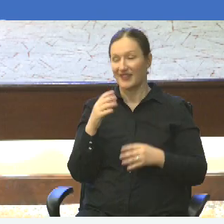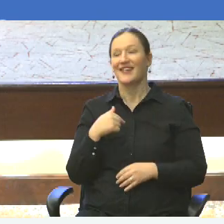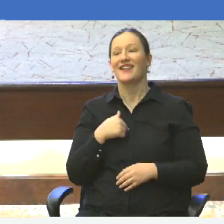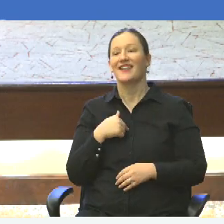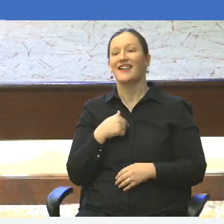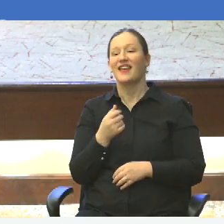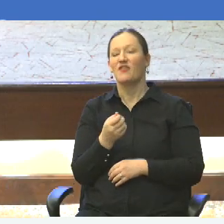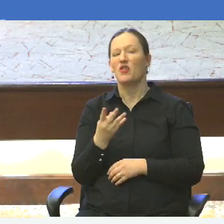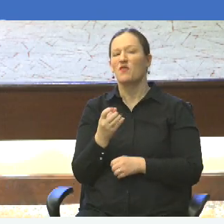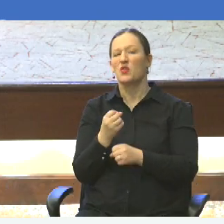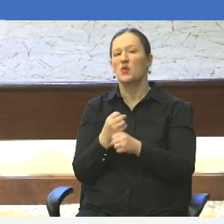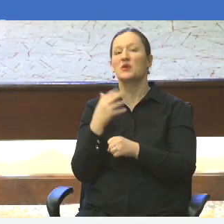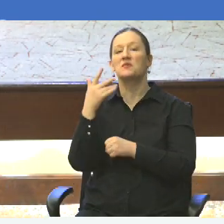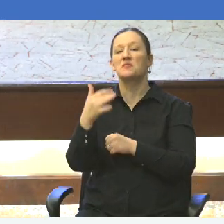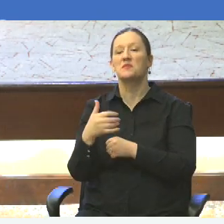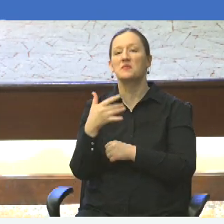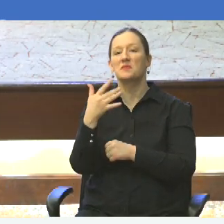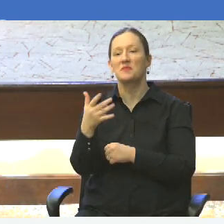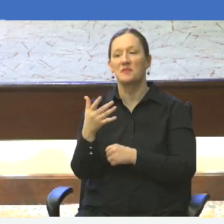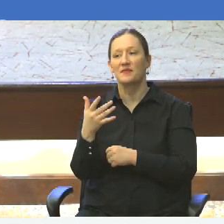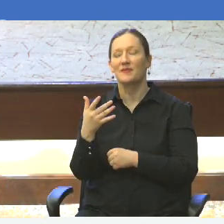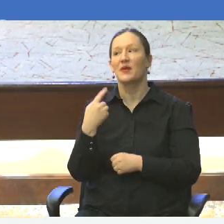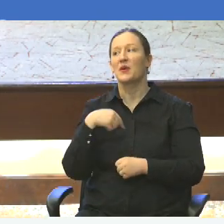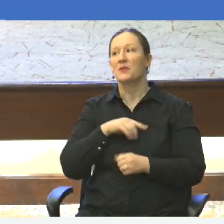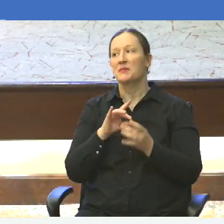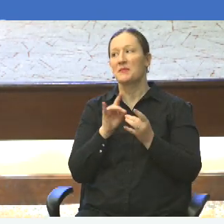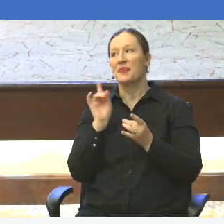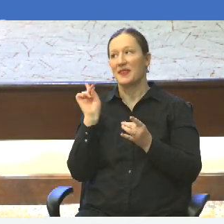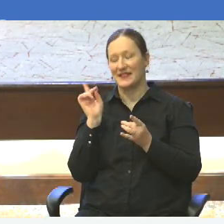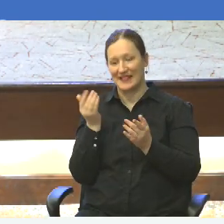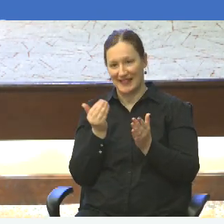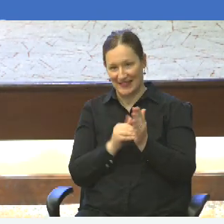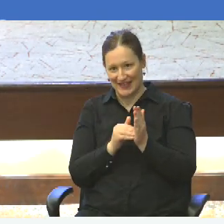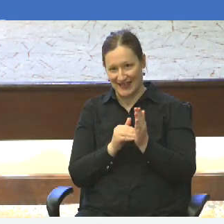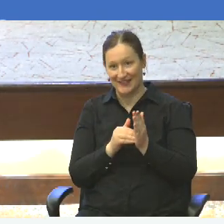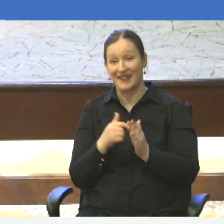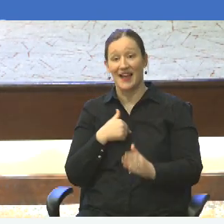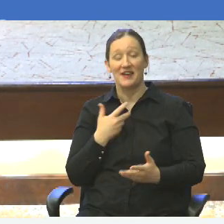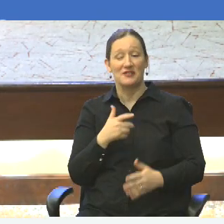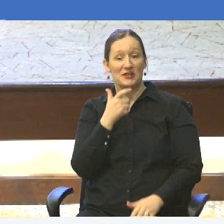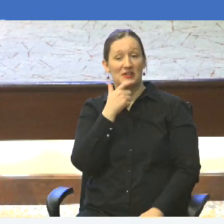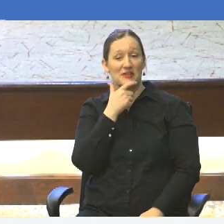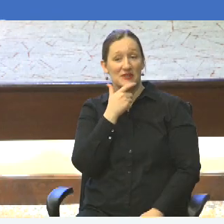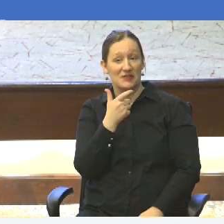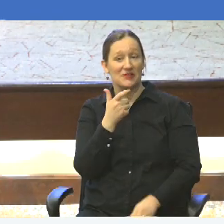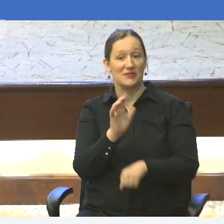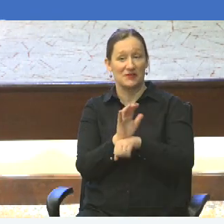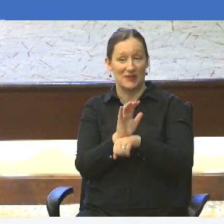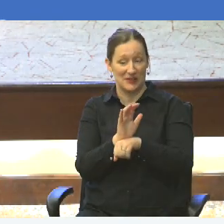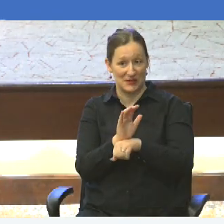every few years. I've even found a few YouTube videos on it as I was researching the Waco Regional Airport.